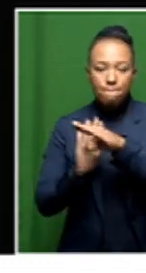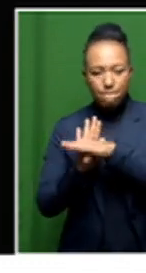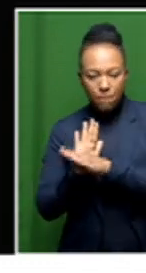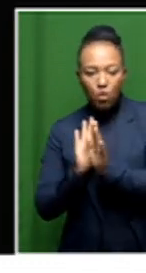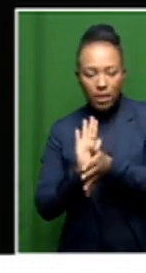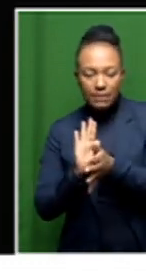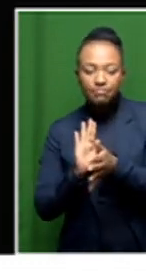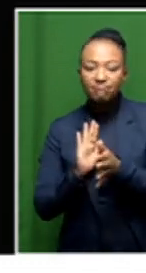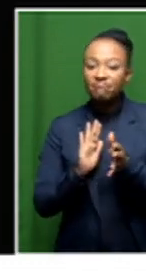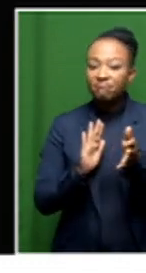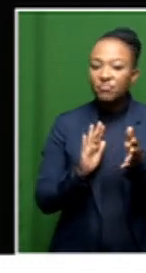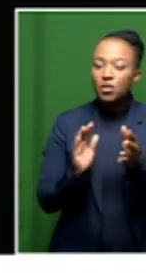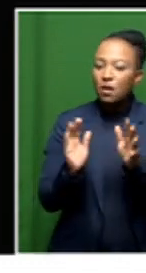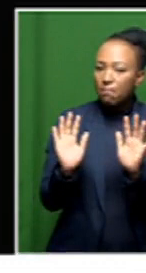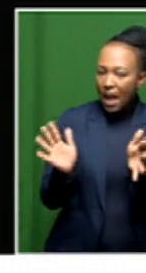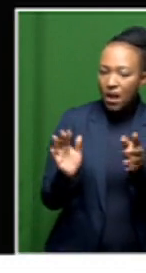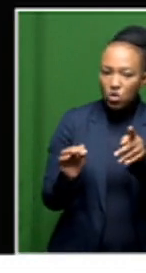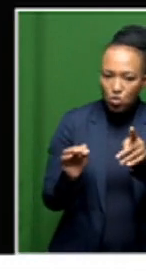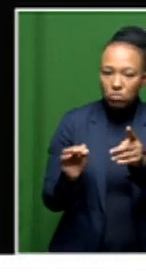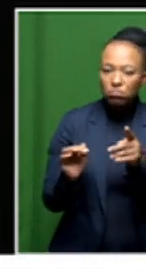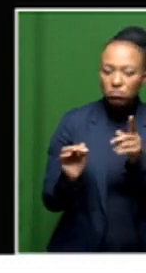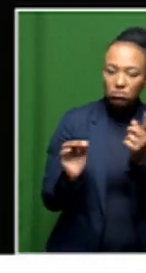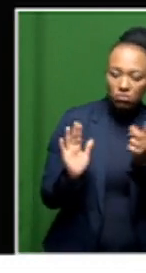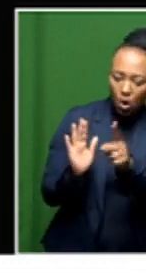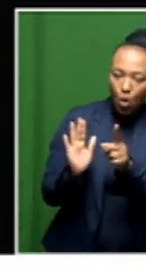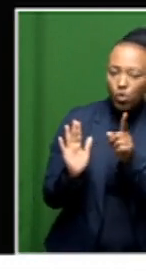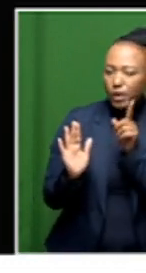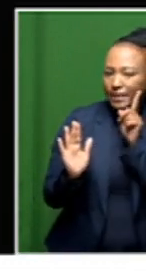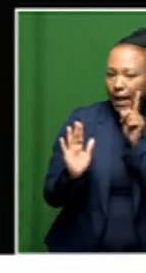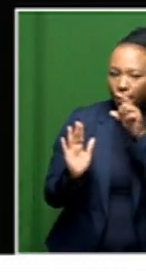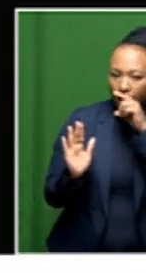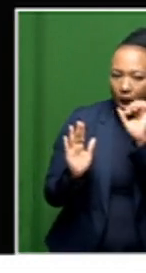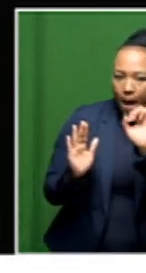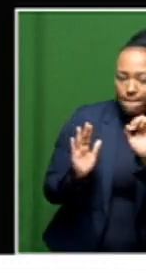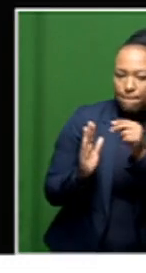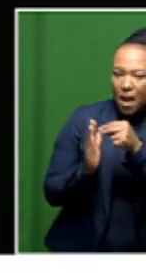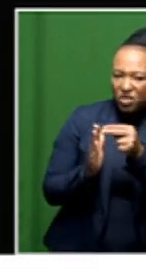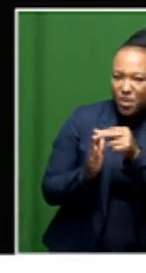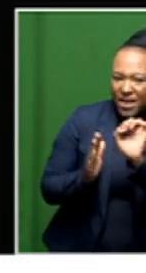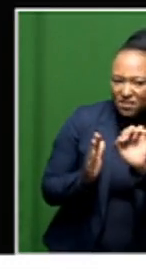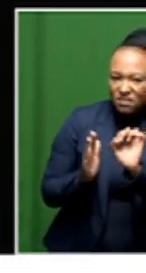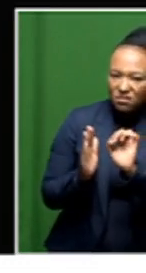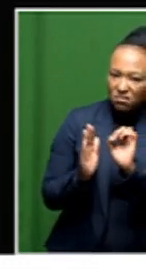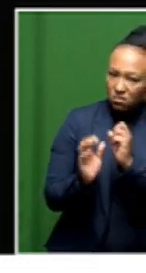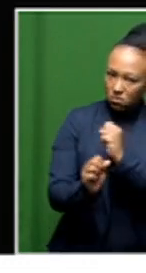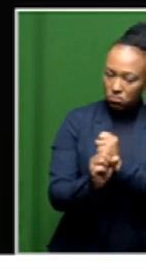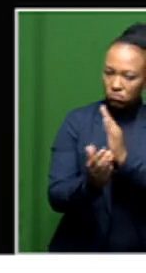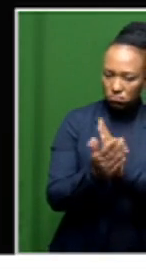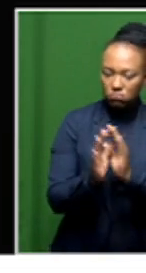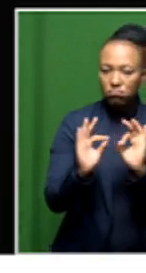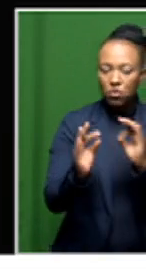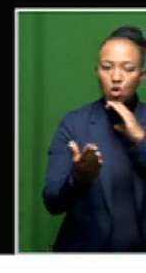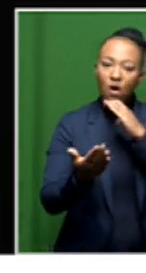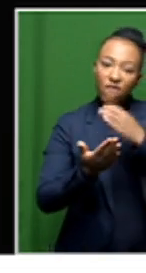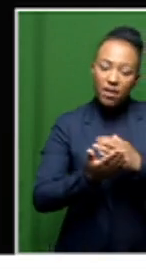that come and check your details ahead of an election to ensure that you confirm